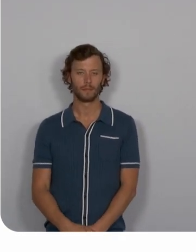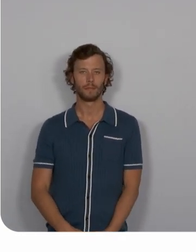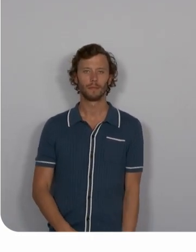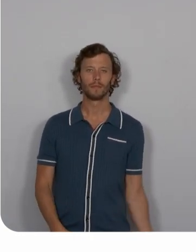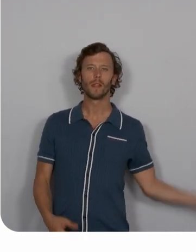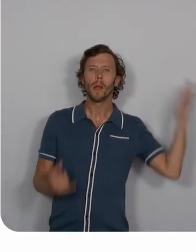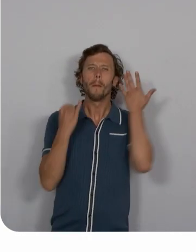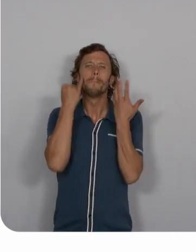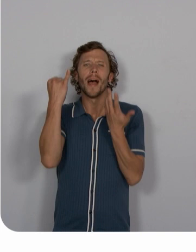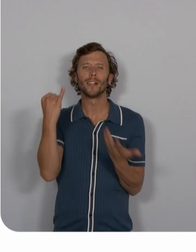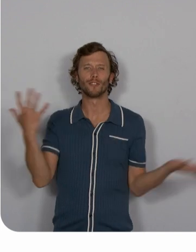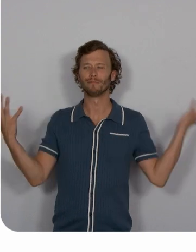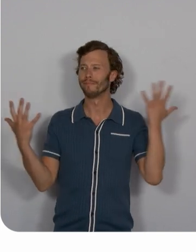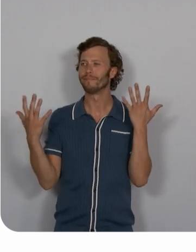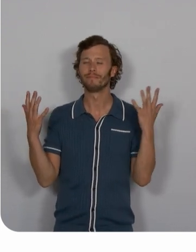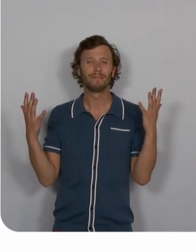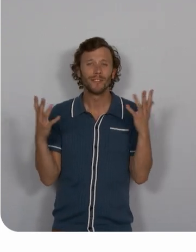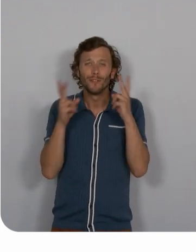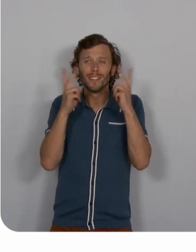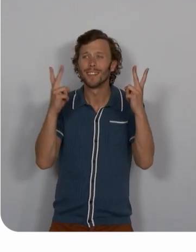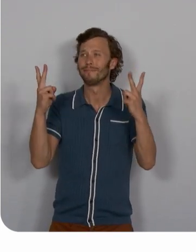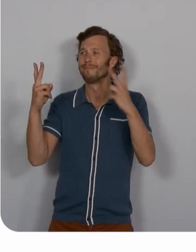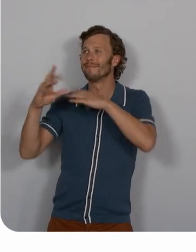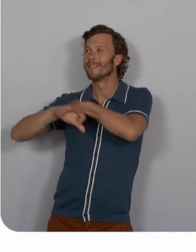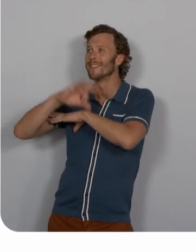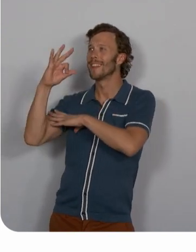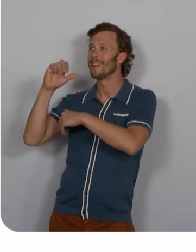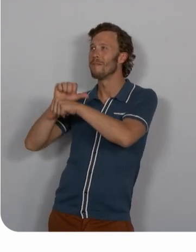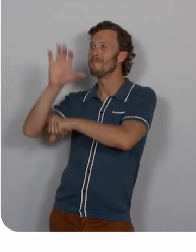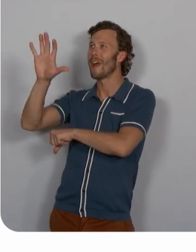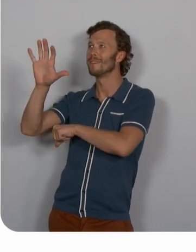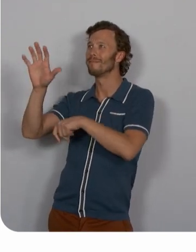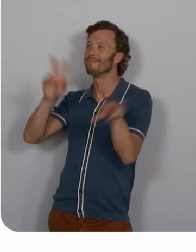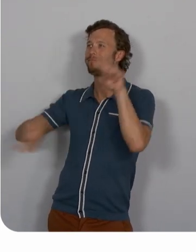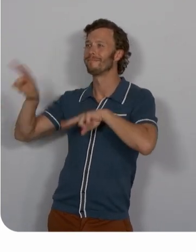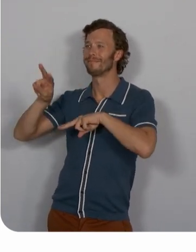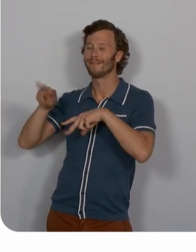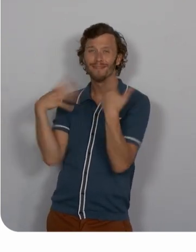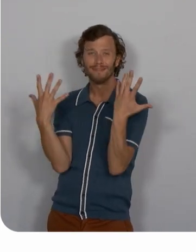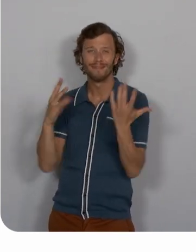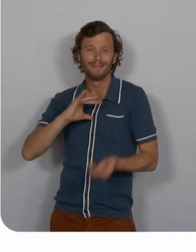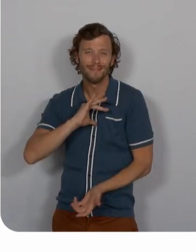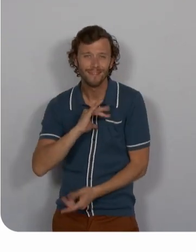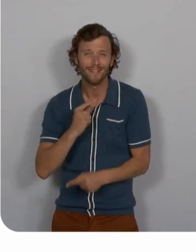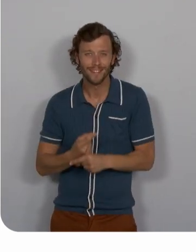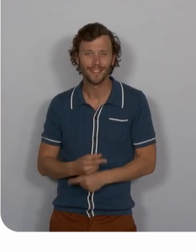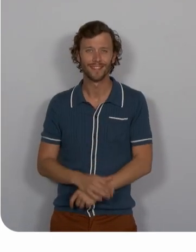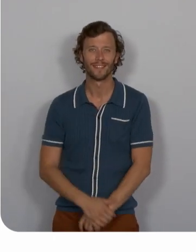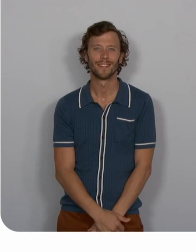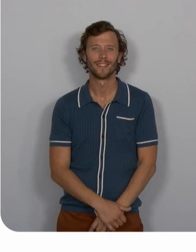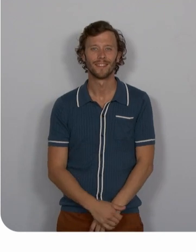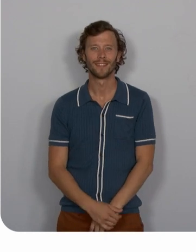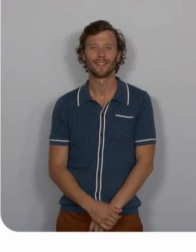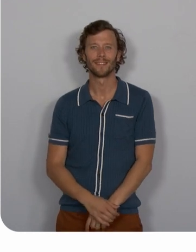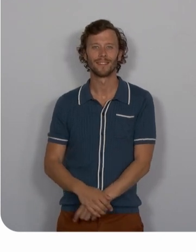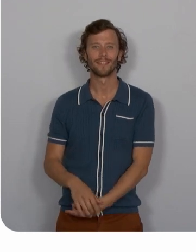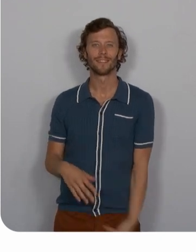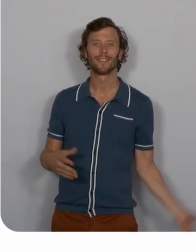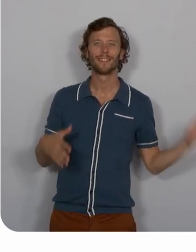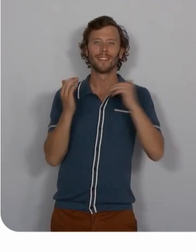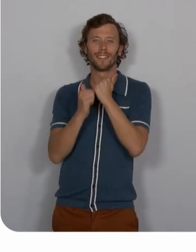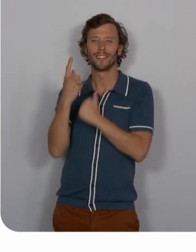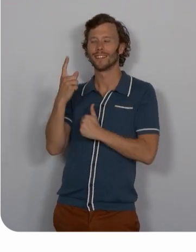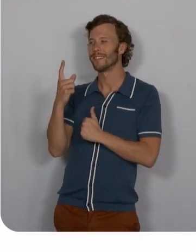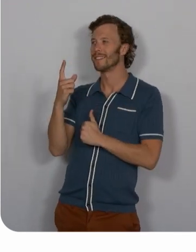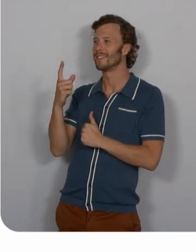Imagine a picnic overlooking a gorgeous sunset on a mountain. Who can resist? Everybody needed a little help